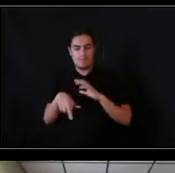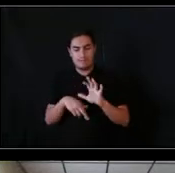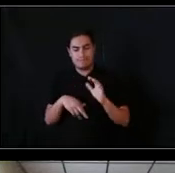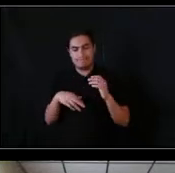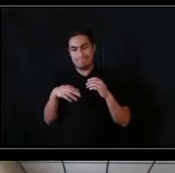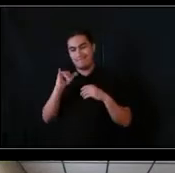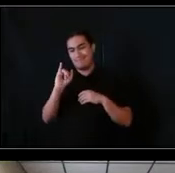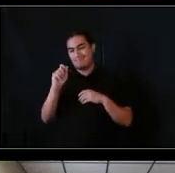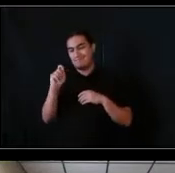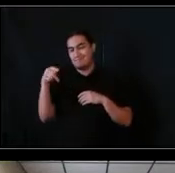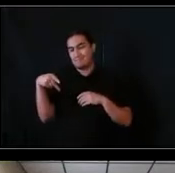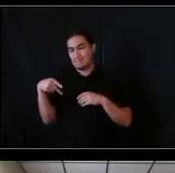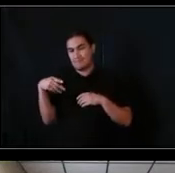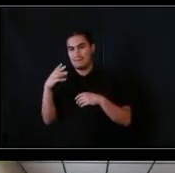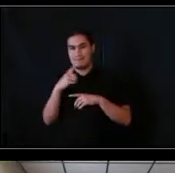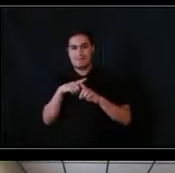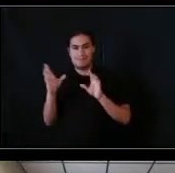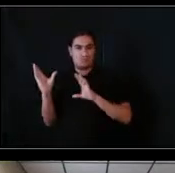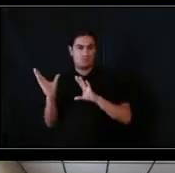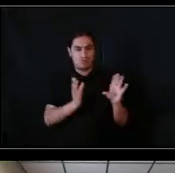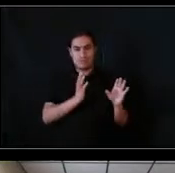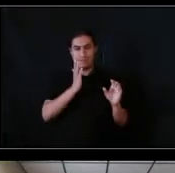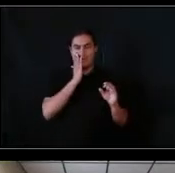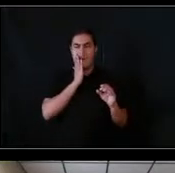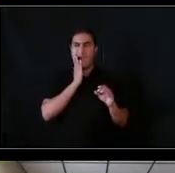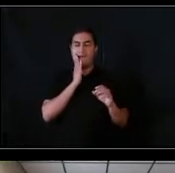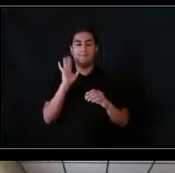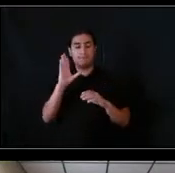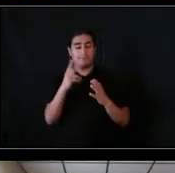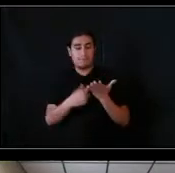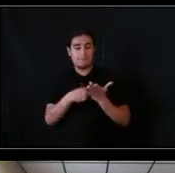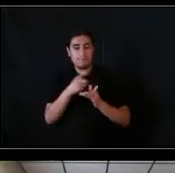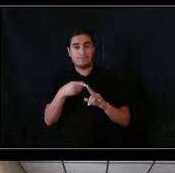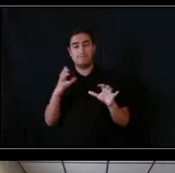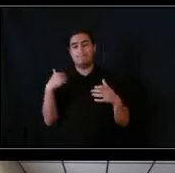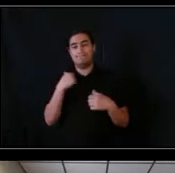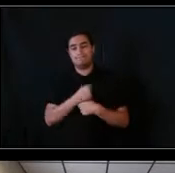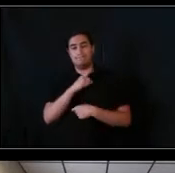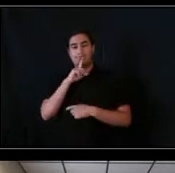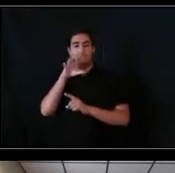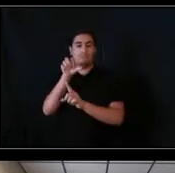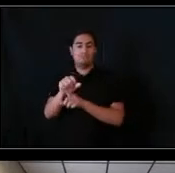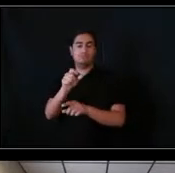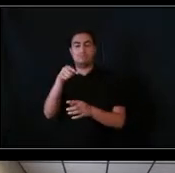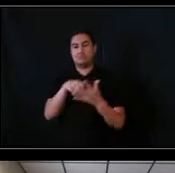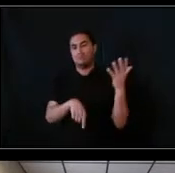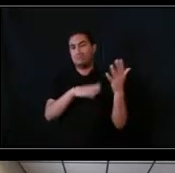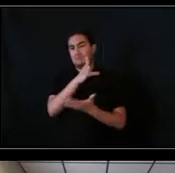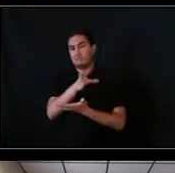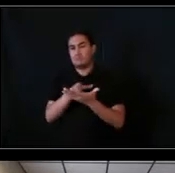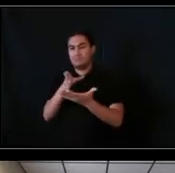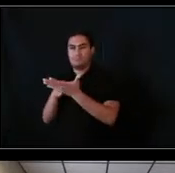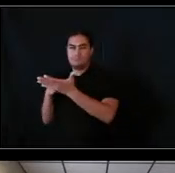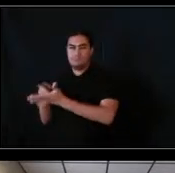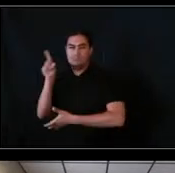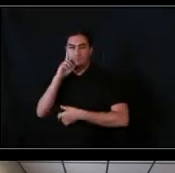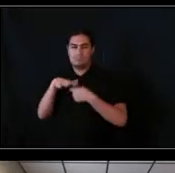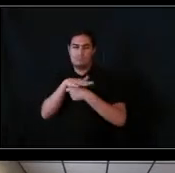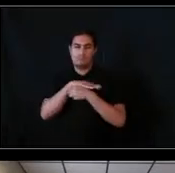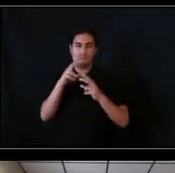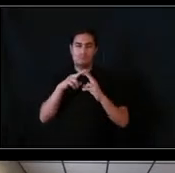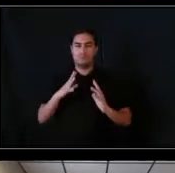itsp and different strategies that it's talking about to make sure that we're capturing those pieces um i think our local partners can